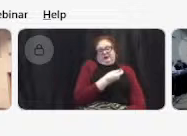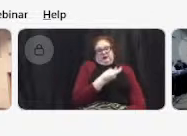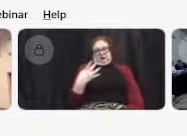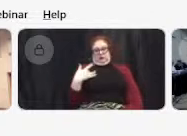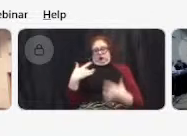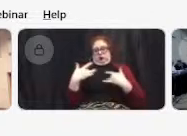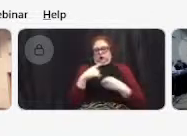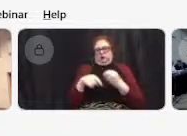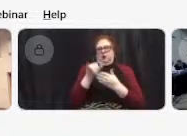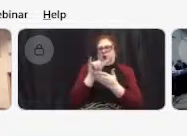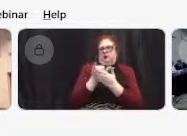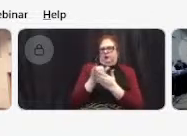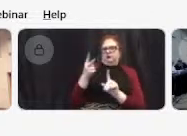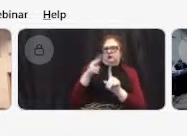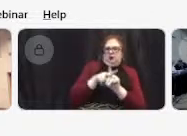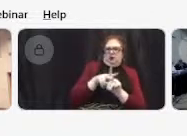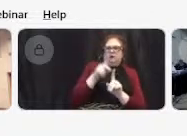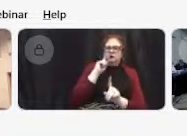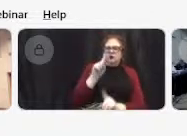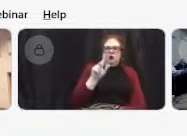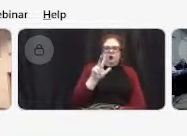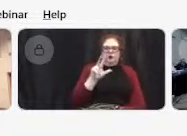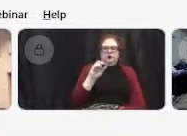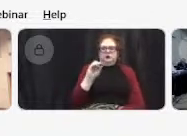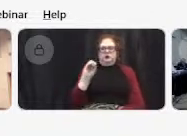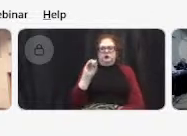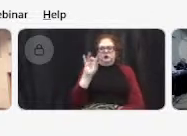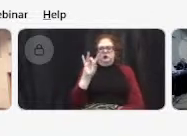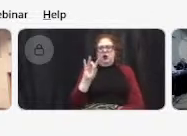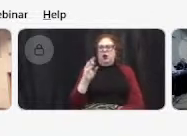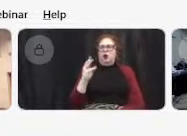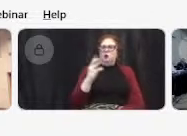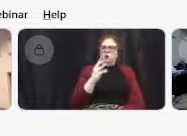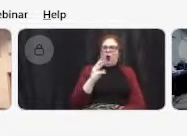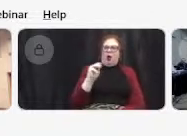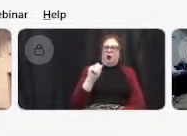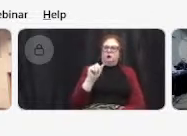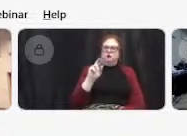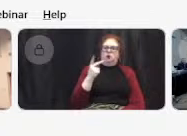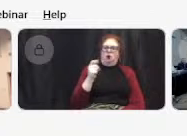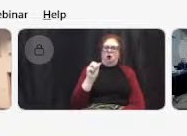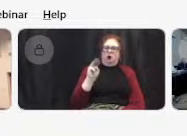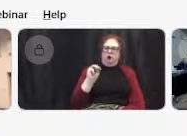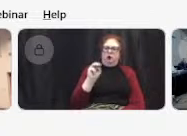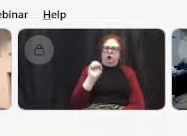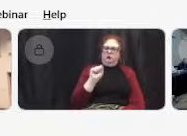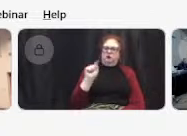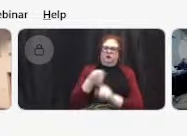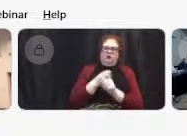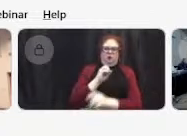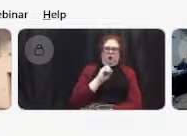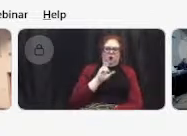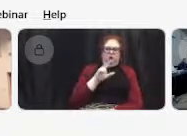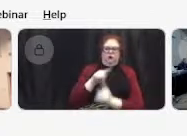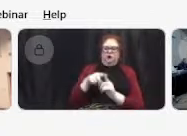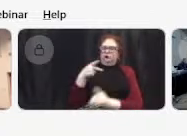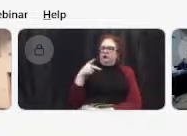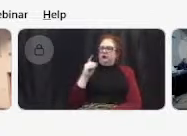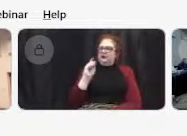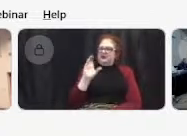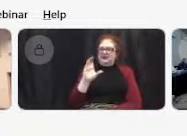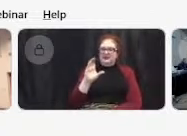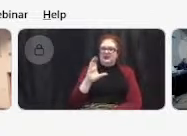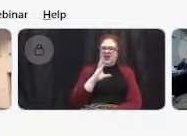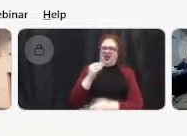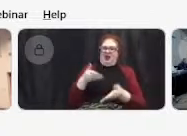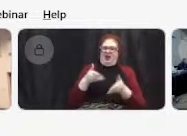rezone the property located at 13008 West Markham Street from O3 to PDC and allow for a